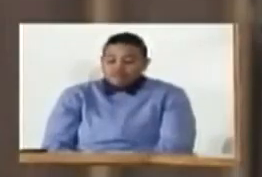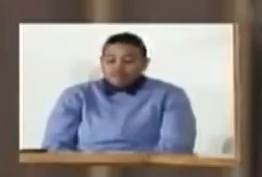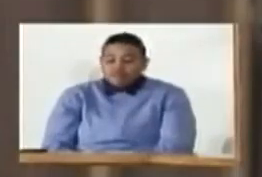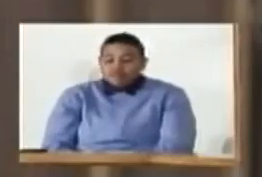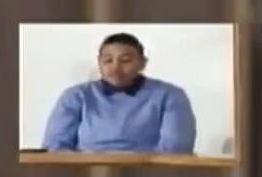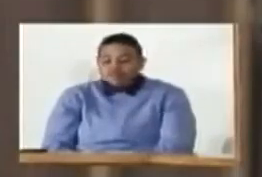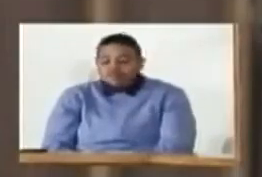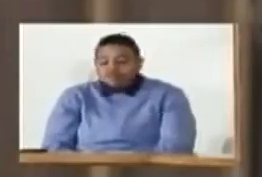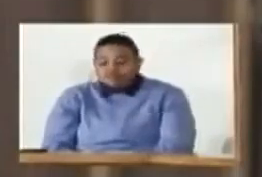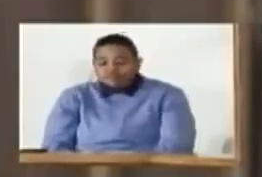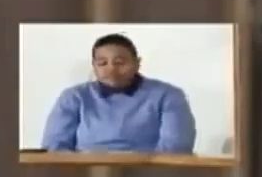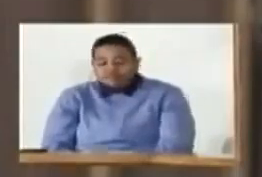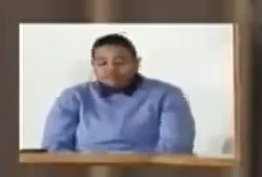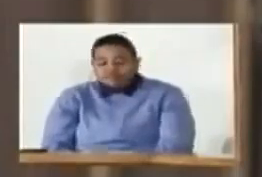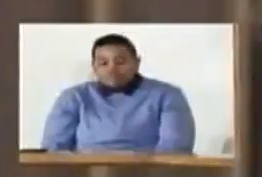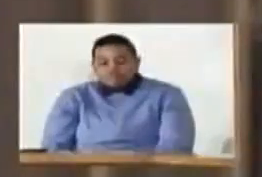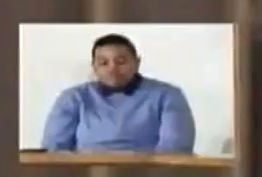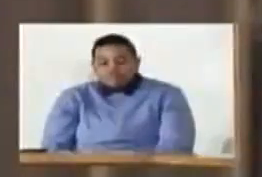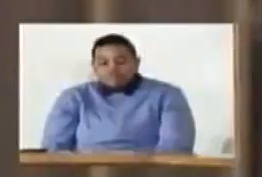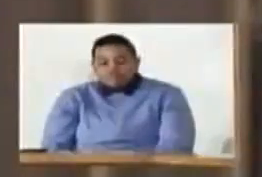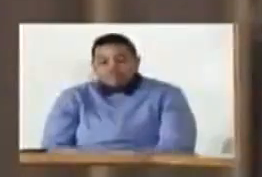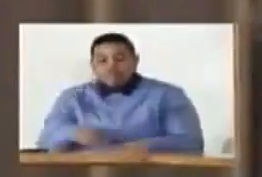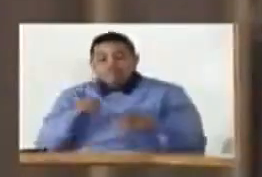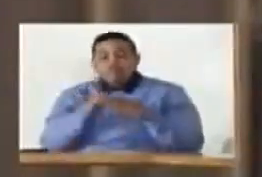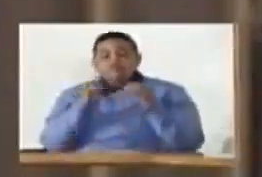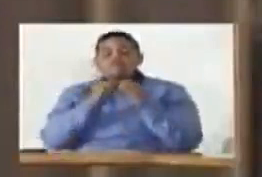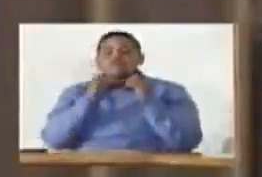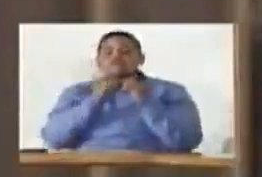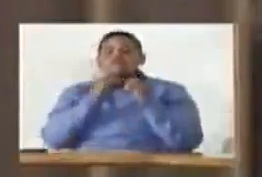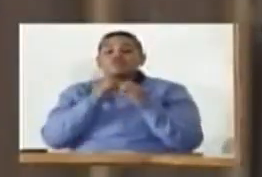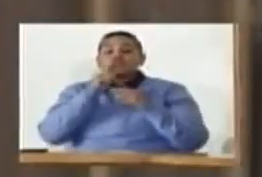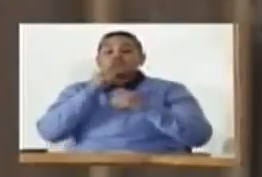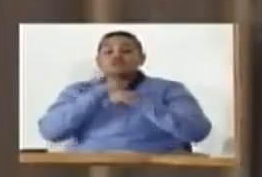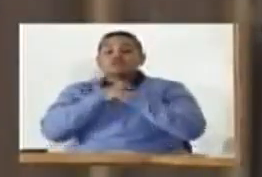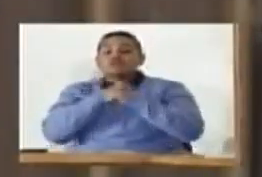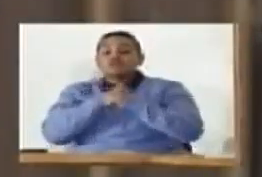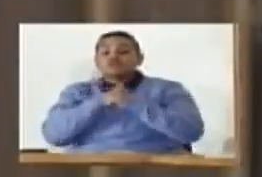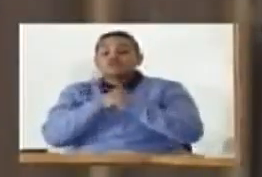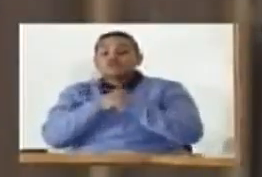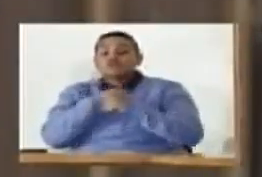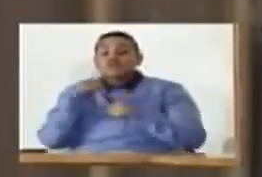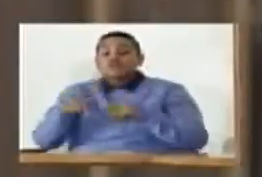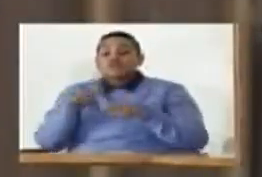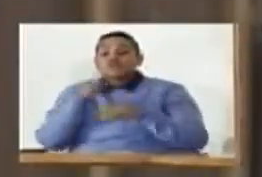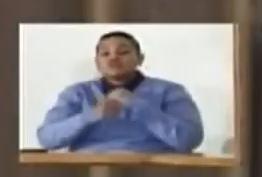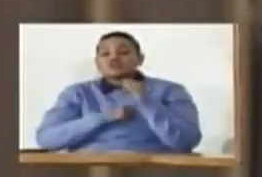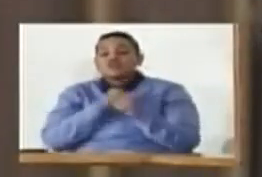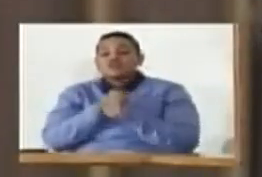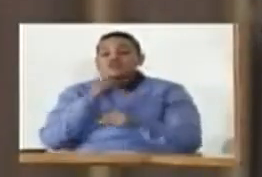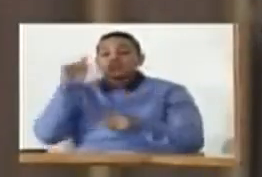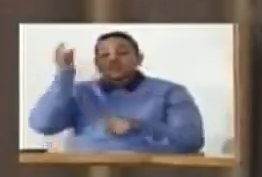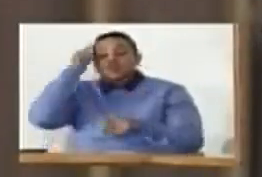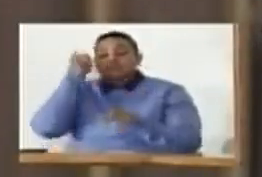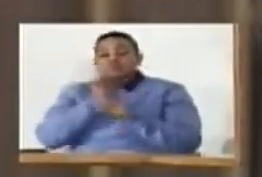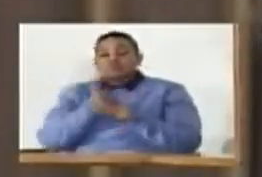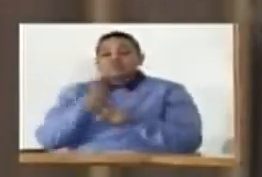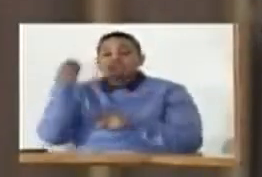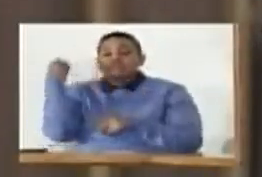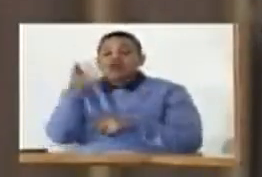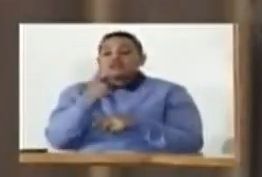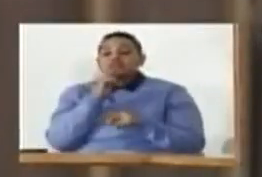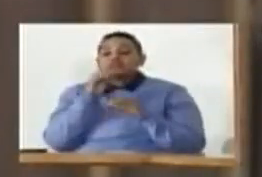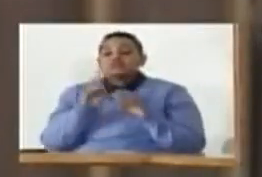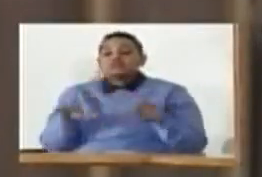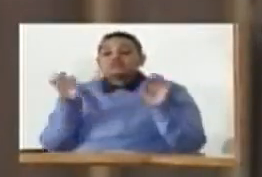In furthering the security of Jamaica, this year the government has allocated significant